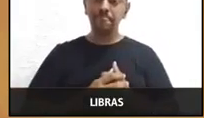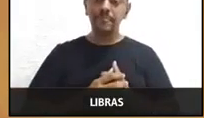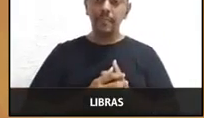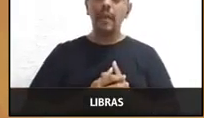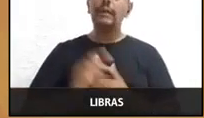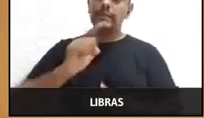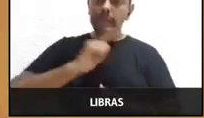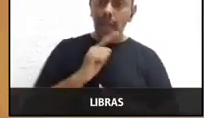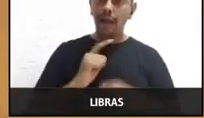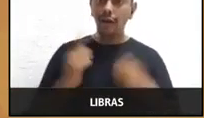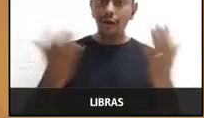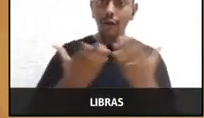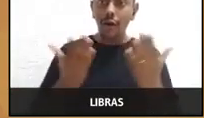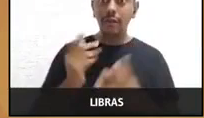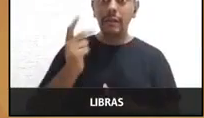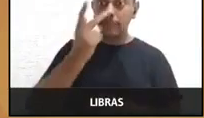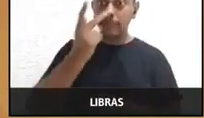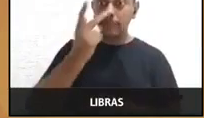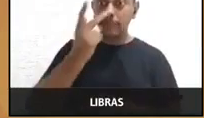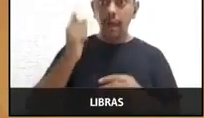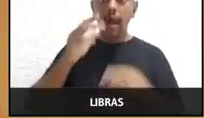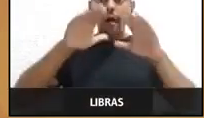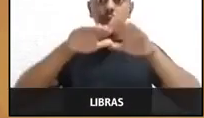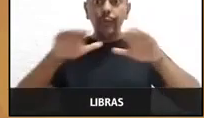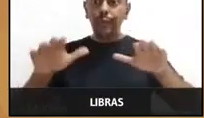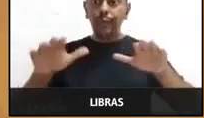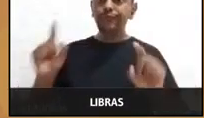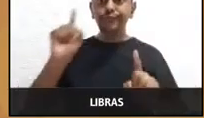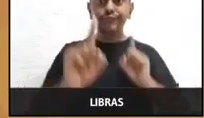muitos não podem mais frequentar as escolas,